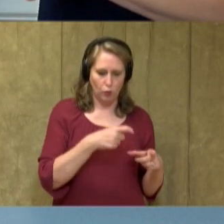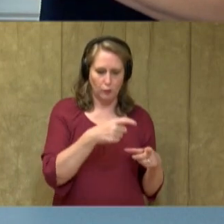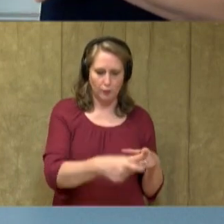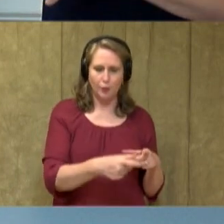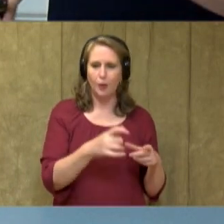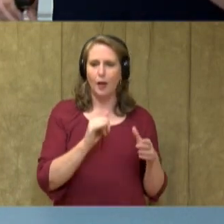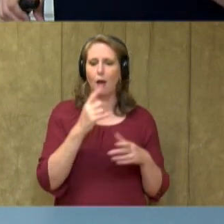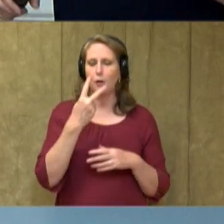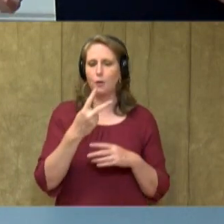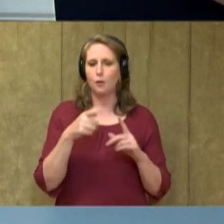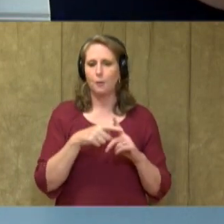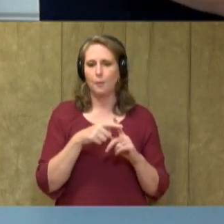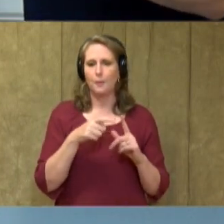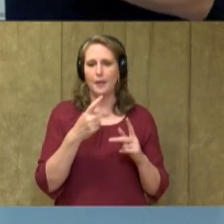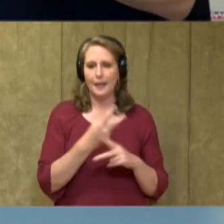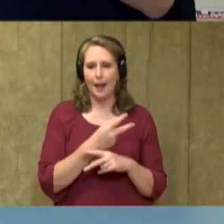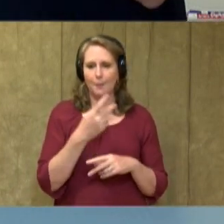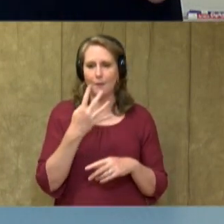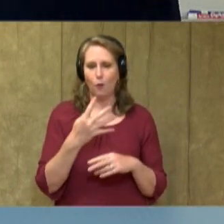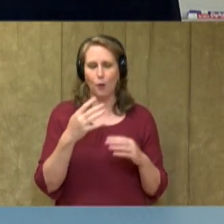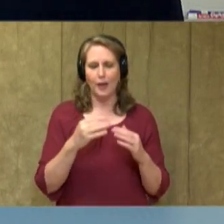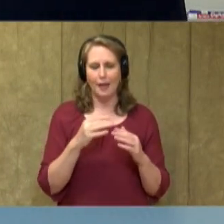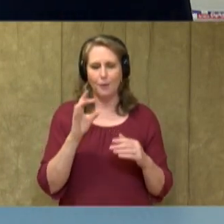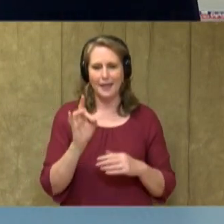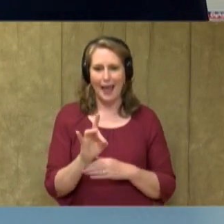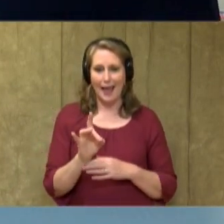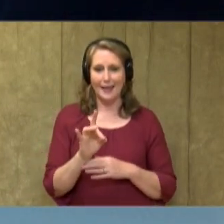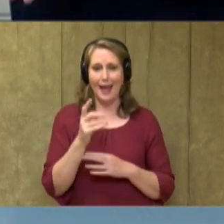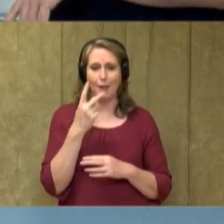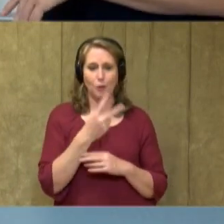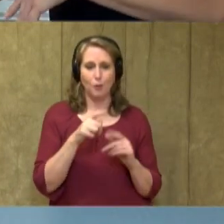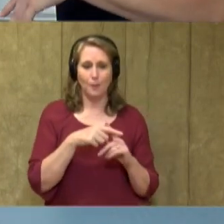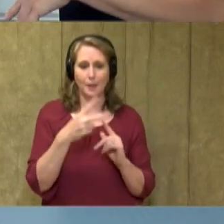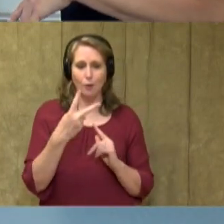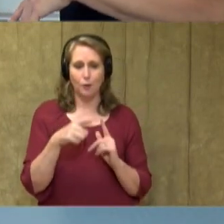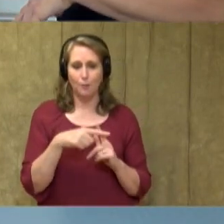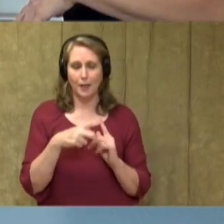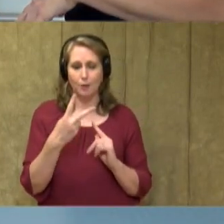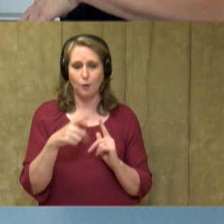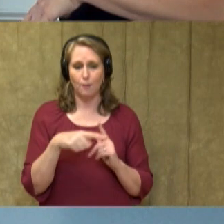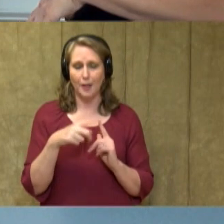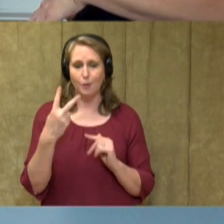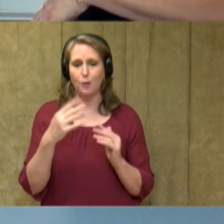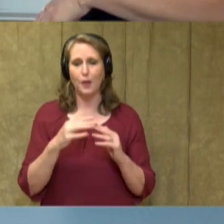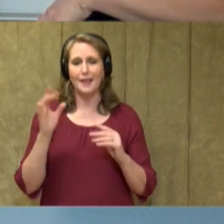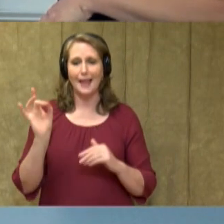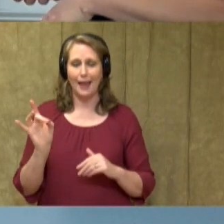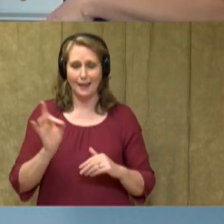is a nice array to be able to count quickly to see if we have enough of something.